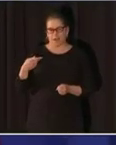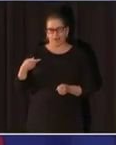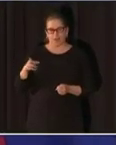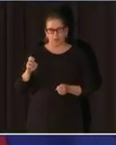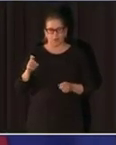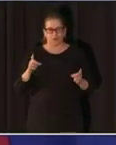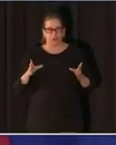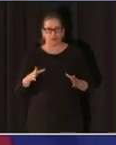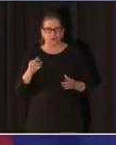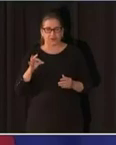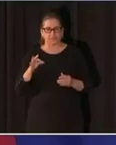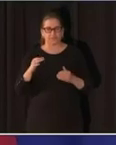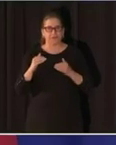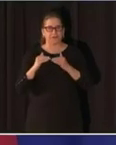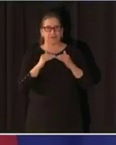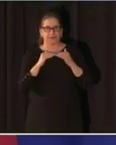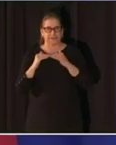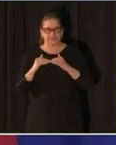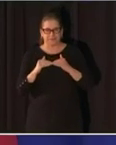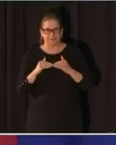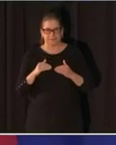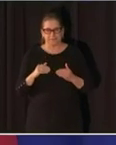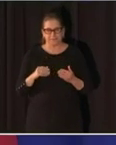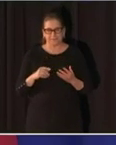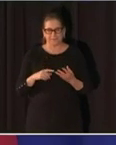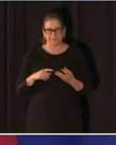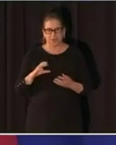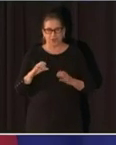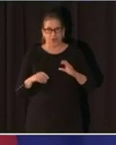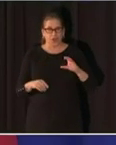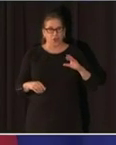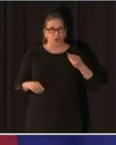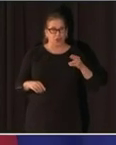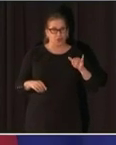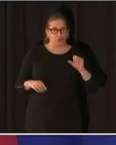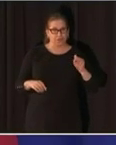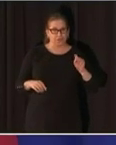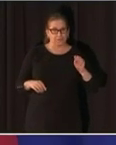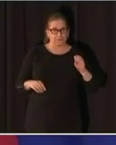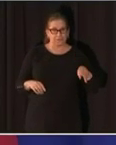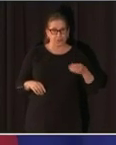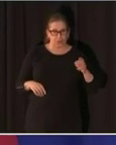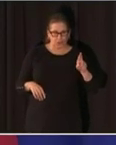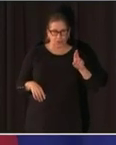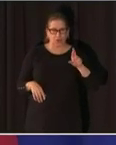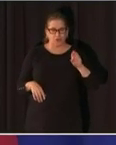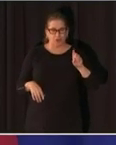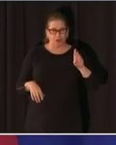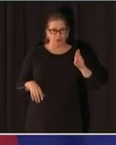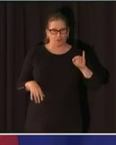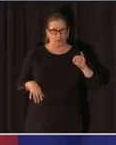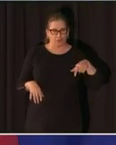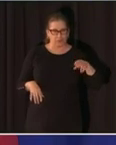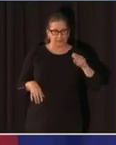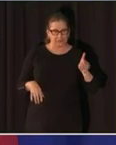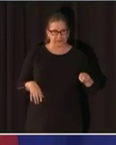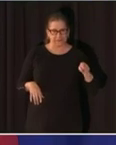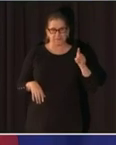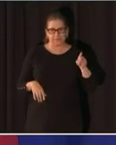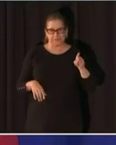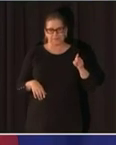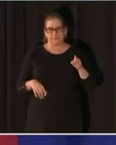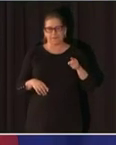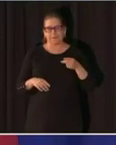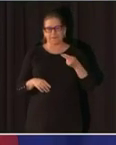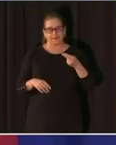of DCH-SEMA, Christopher Rodriguez, and Christopher Geldart, who is leading our operations branch of